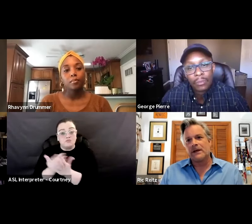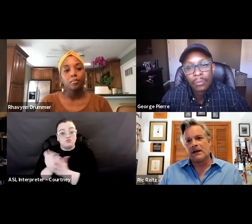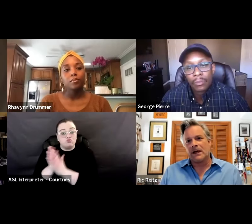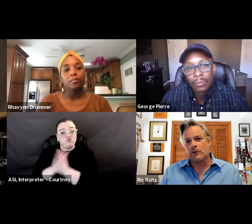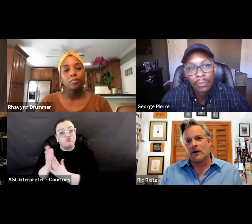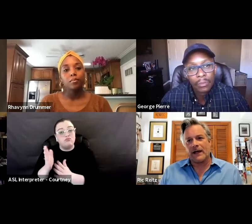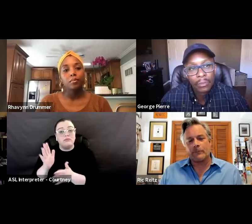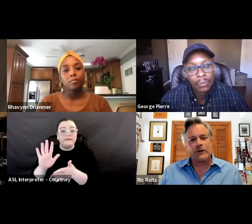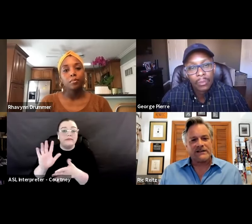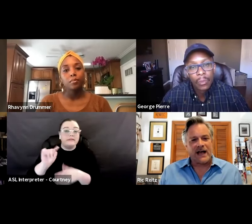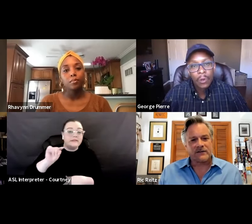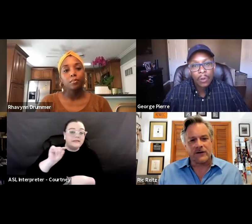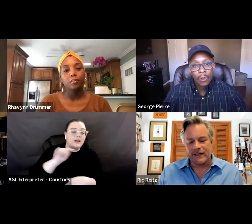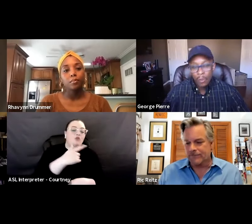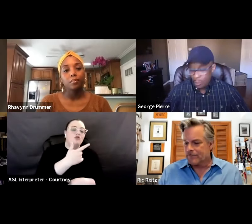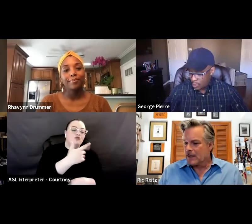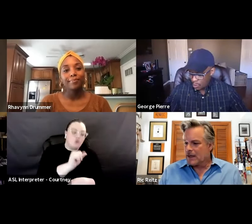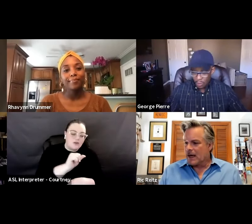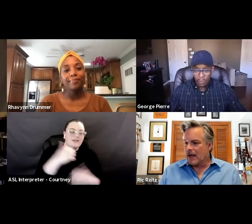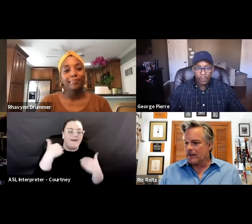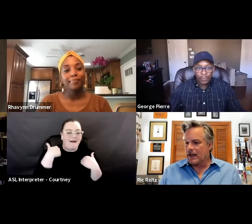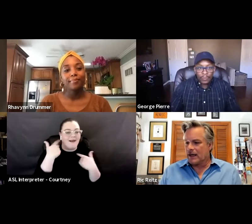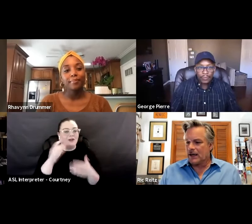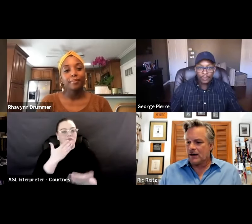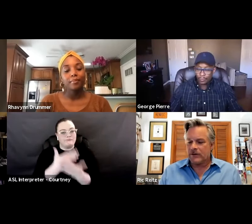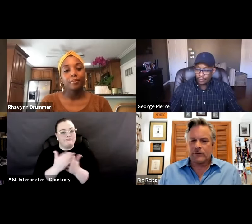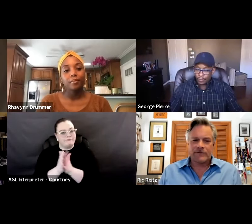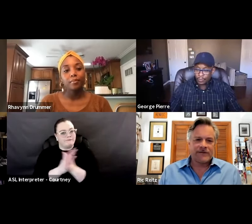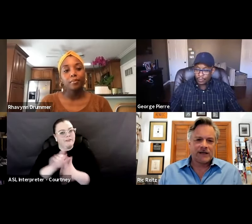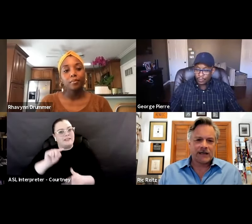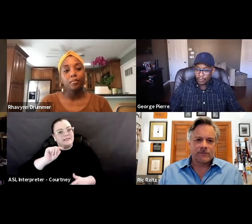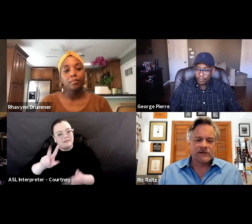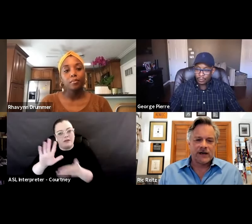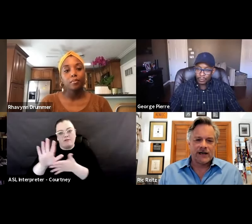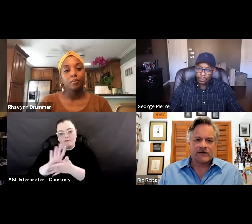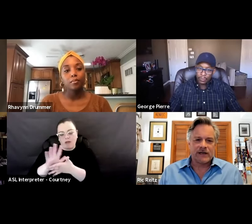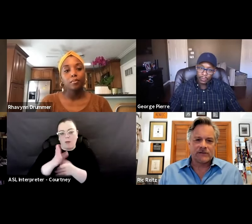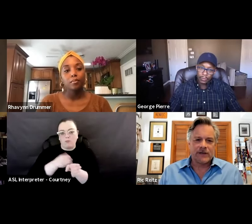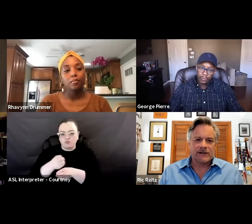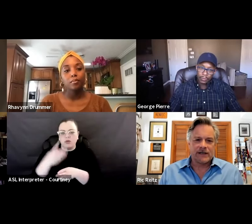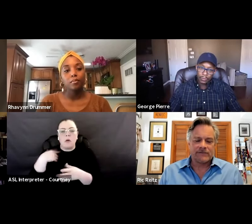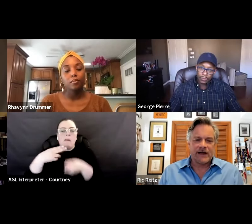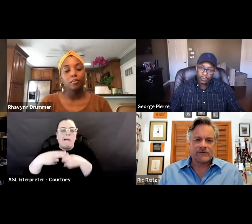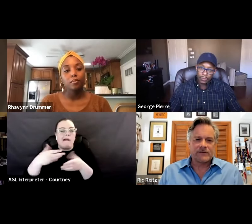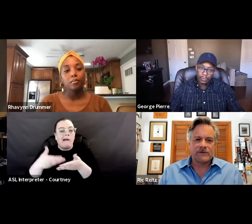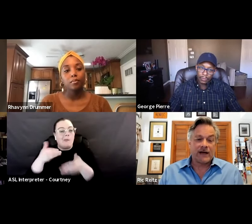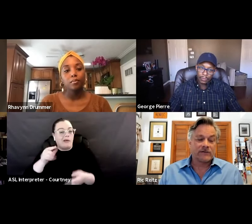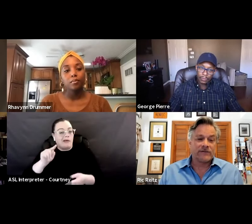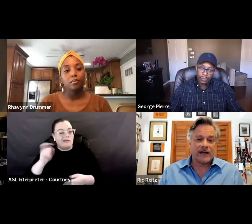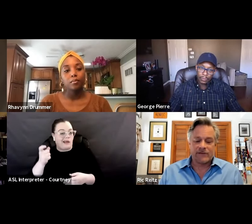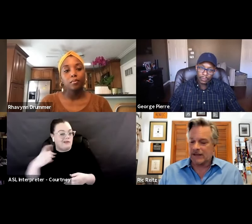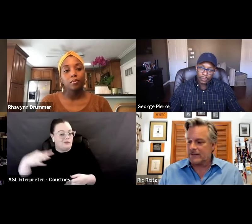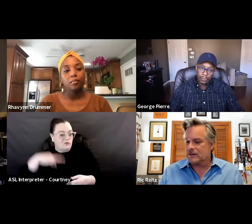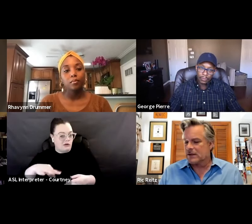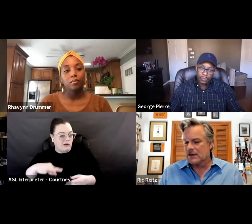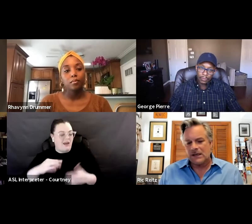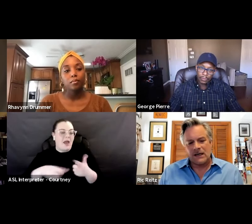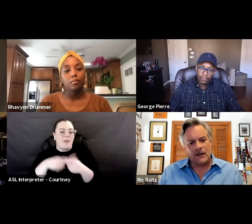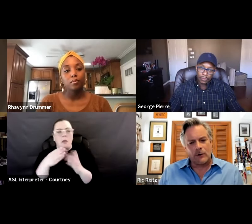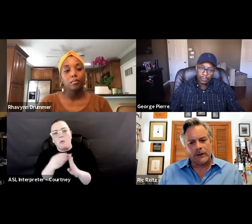industry. We'll call that pre-tax credit. And then we sort of fell like the rest of the United States from 1995 to 2005 at